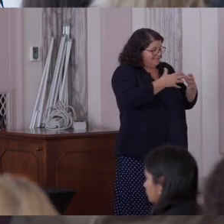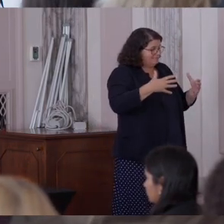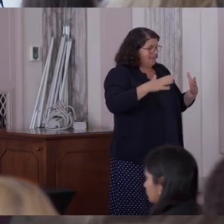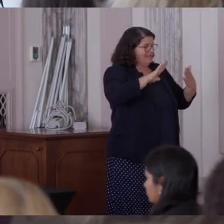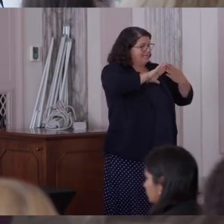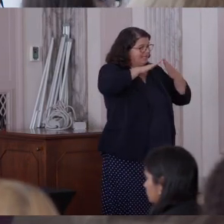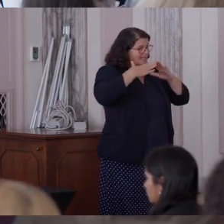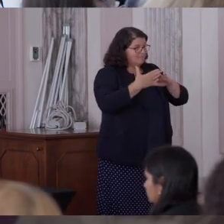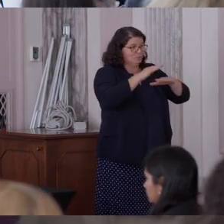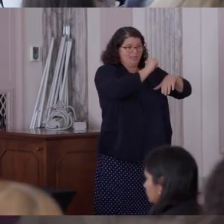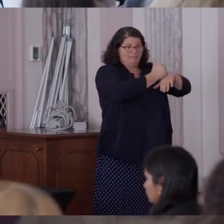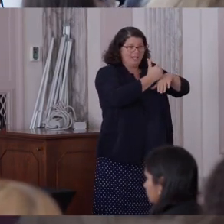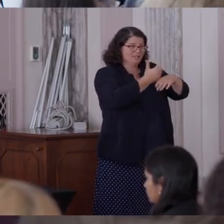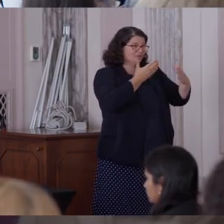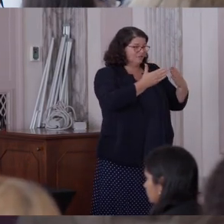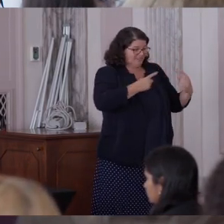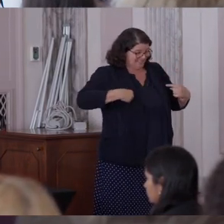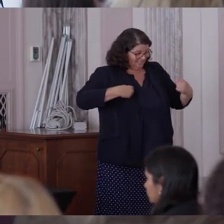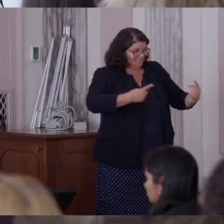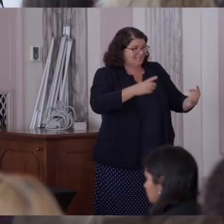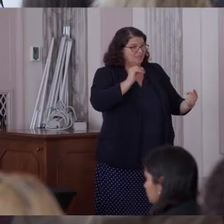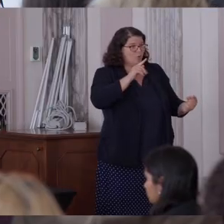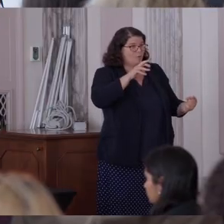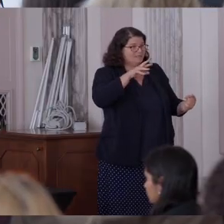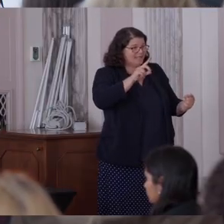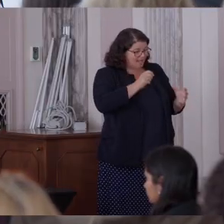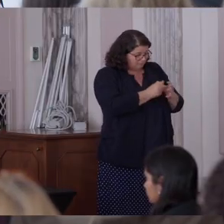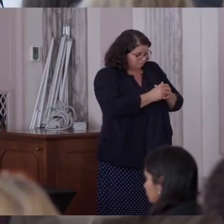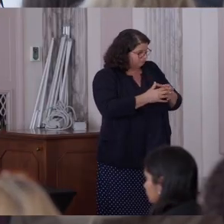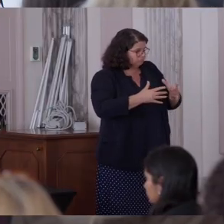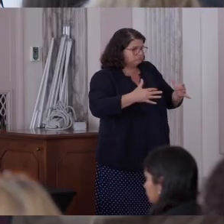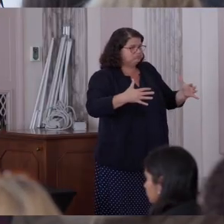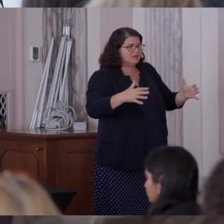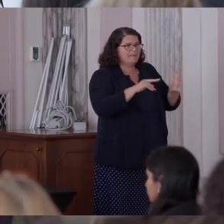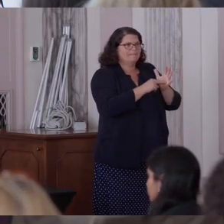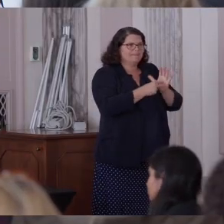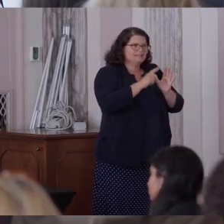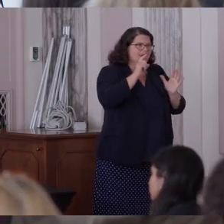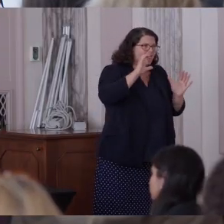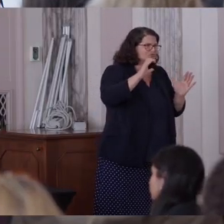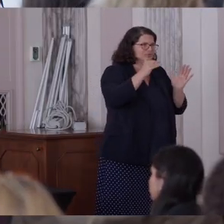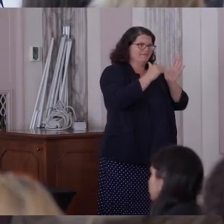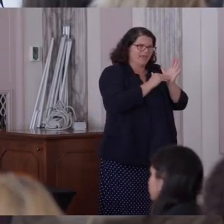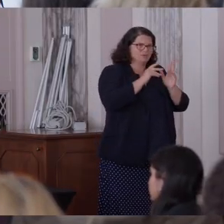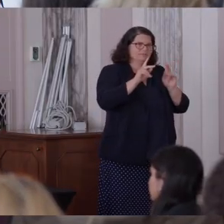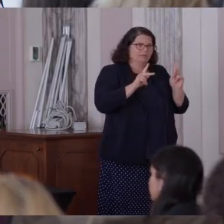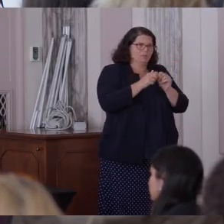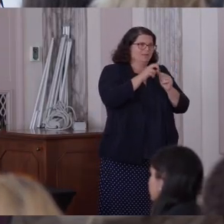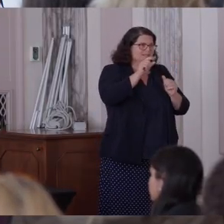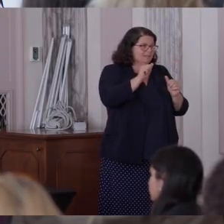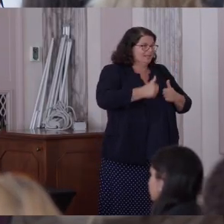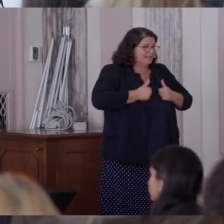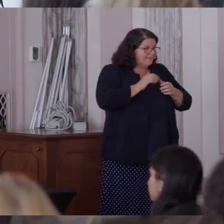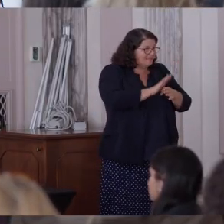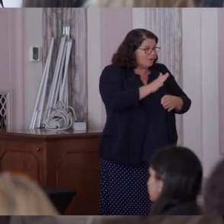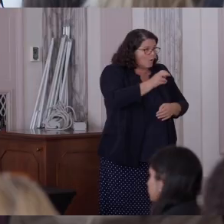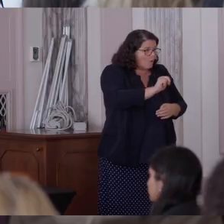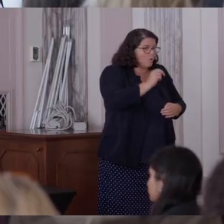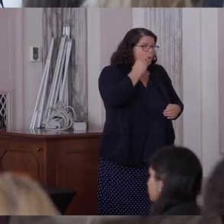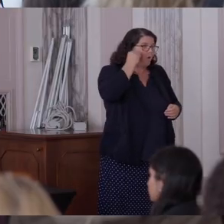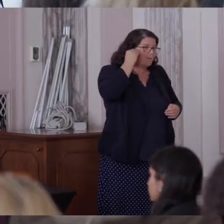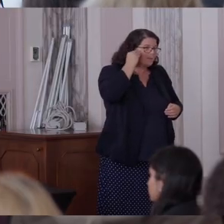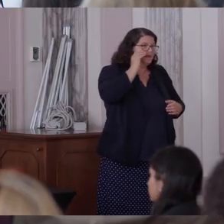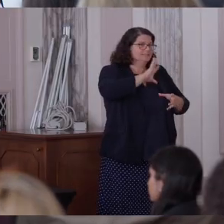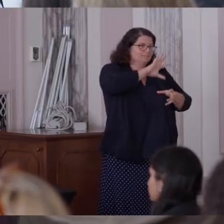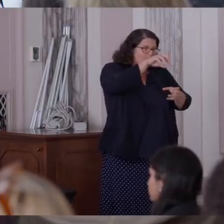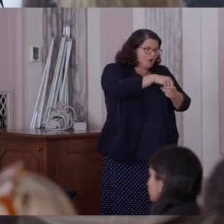followed Olmstead has enabled hundreds of thousands of people with disabilities to live in their own homes as part of their communities, supported by the